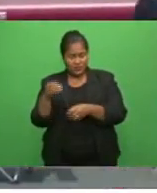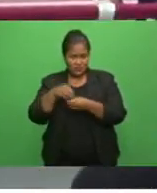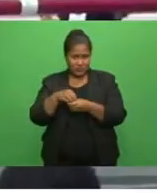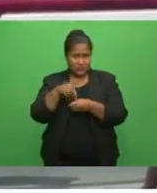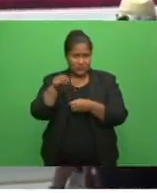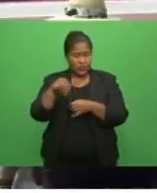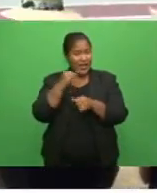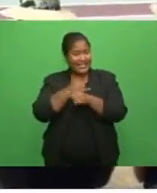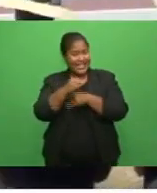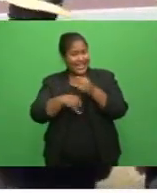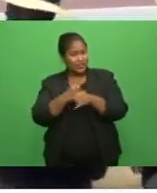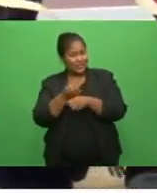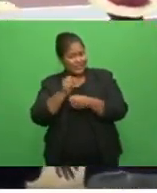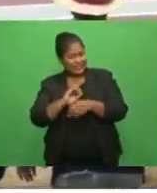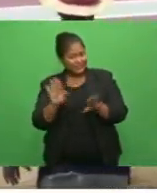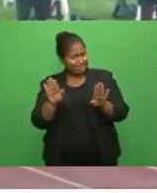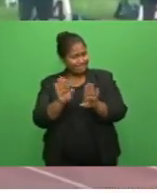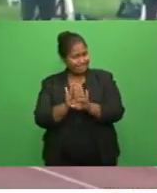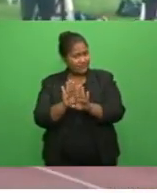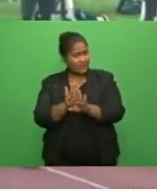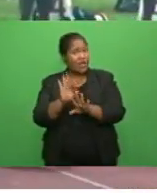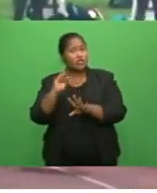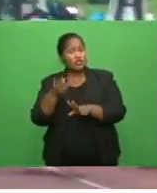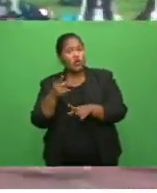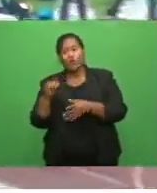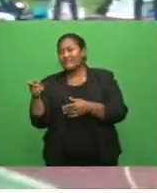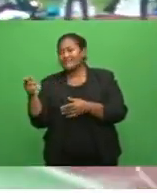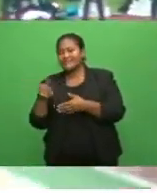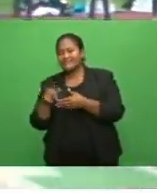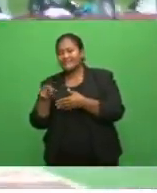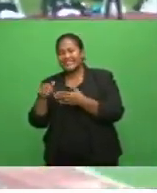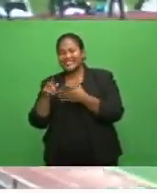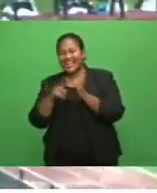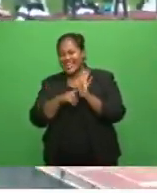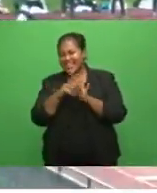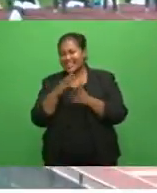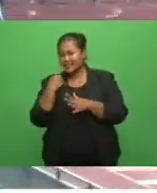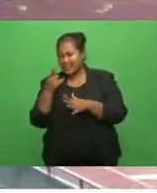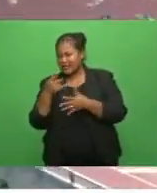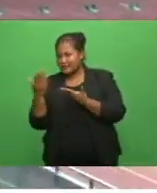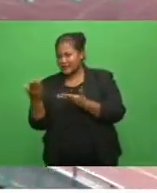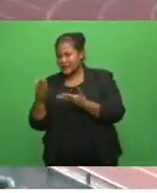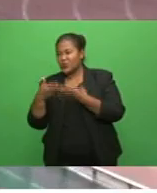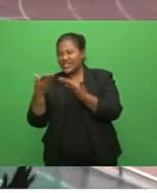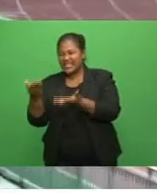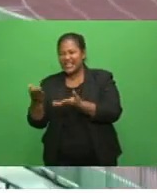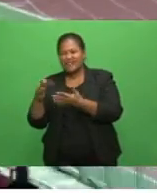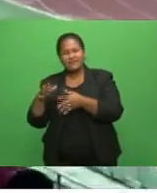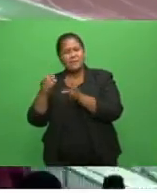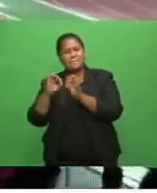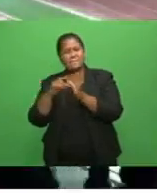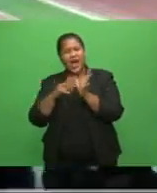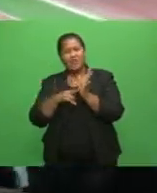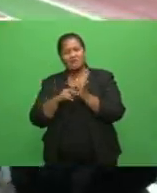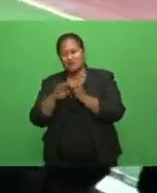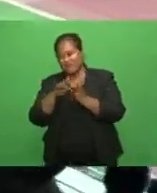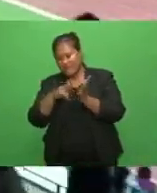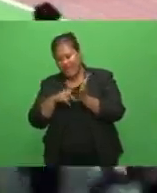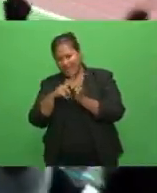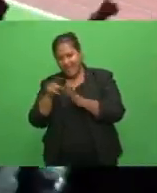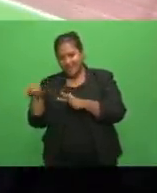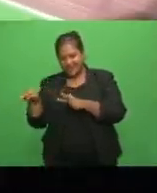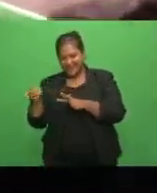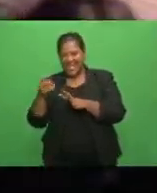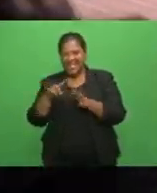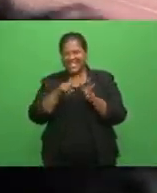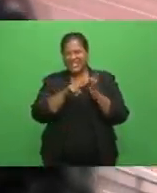international borders remain closed, Linga adds the championship will give Olympic hopefuls Mbanube Tambakaudoro, Mustafa Fall and